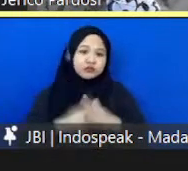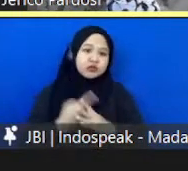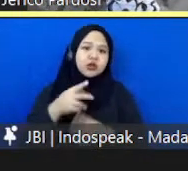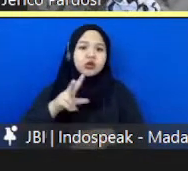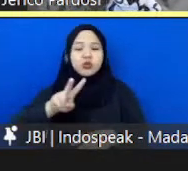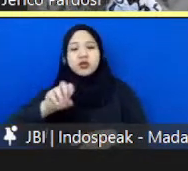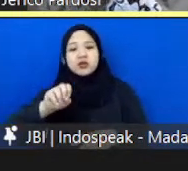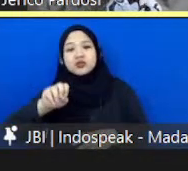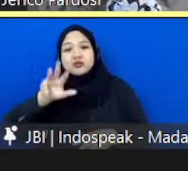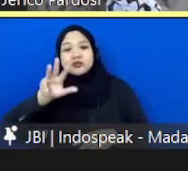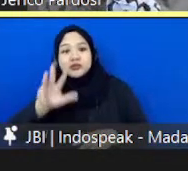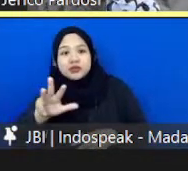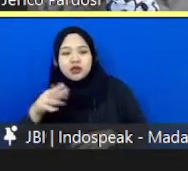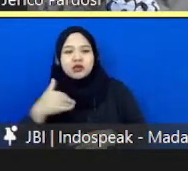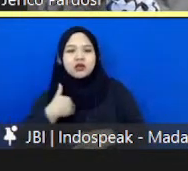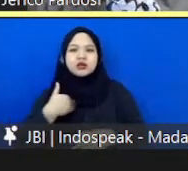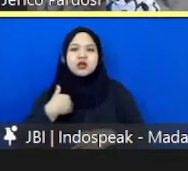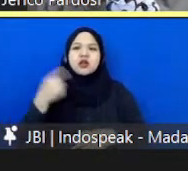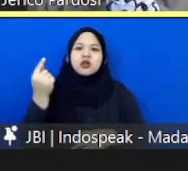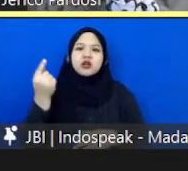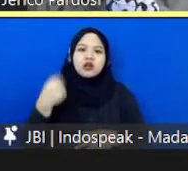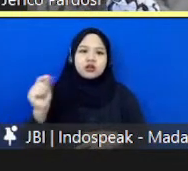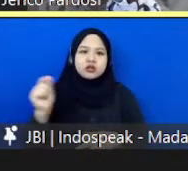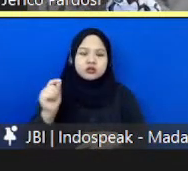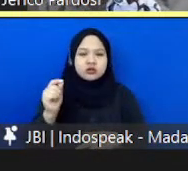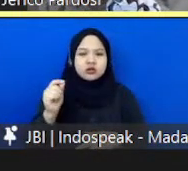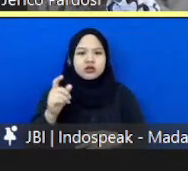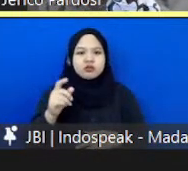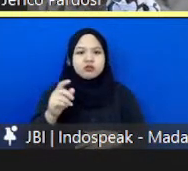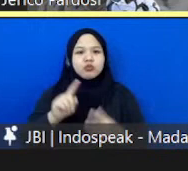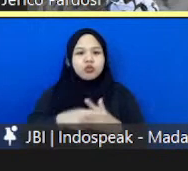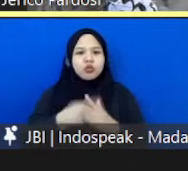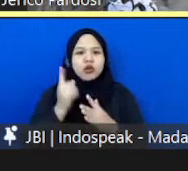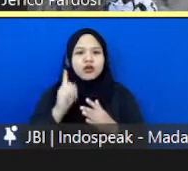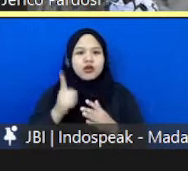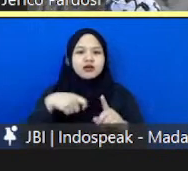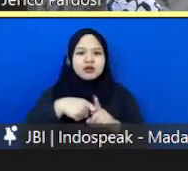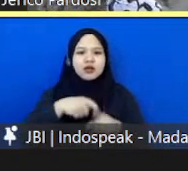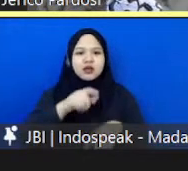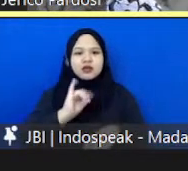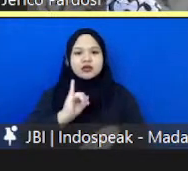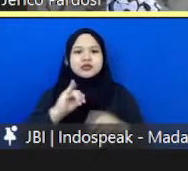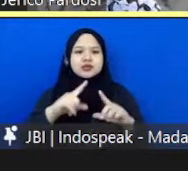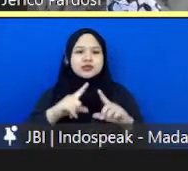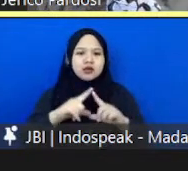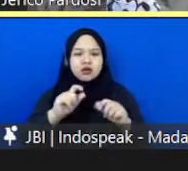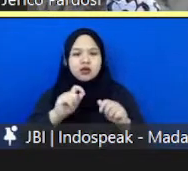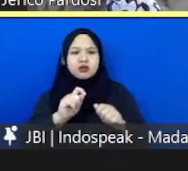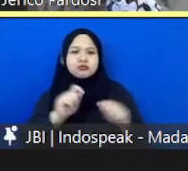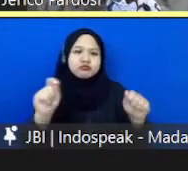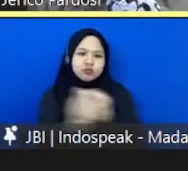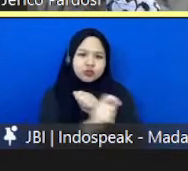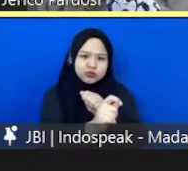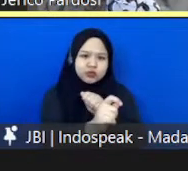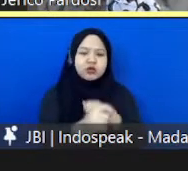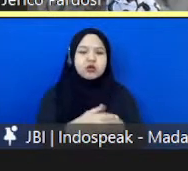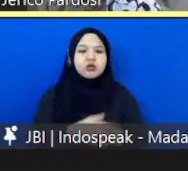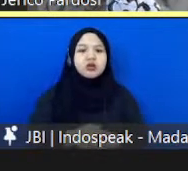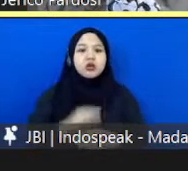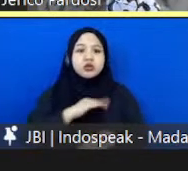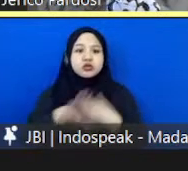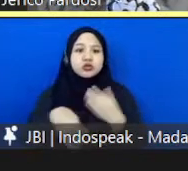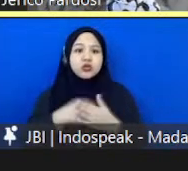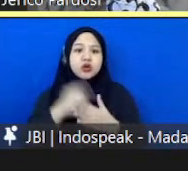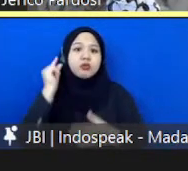province office promoted what they call Revolusi Kia or MCA revolutions, trying to ensure that all women give birth